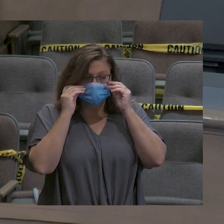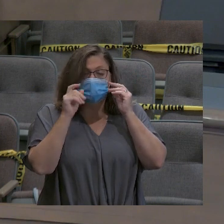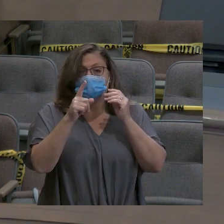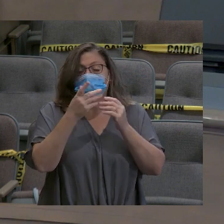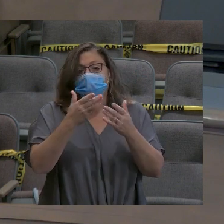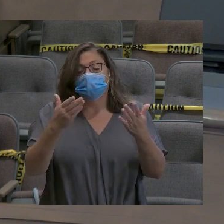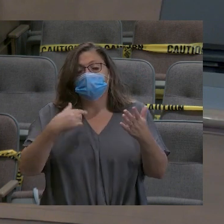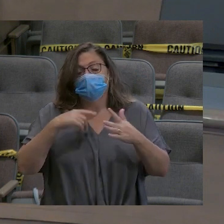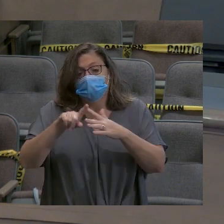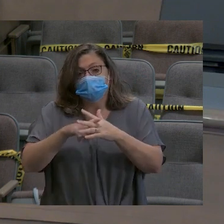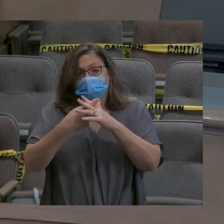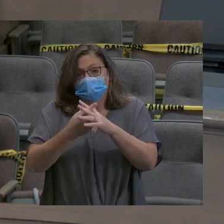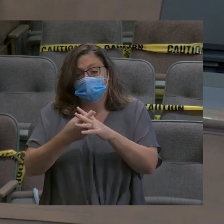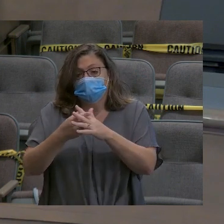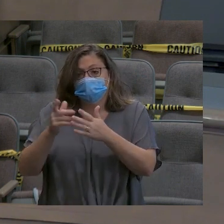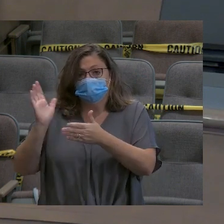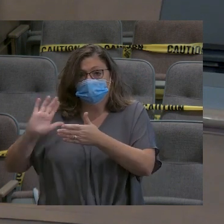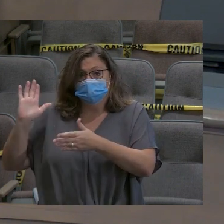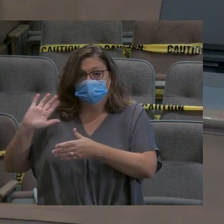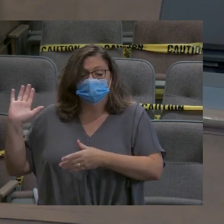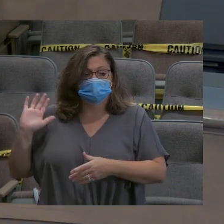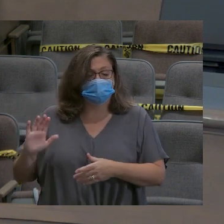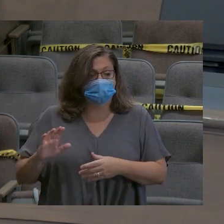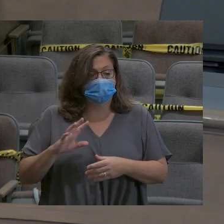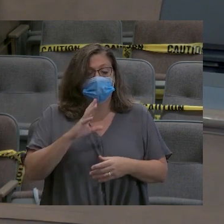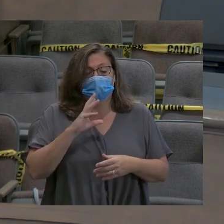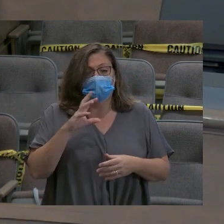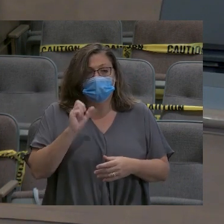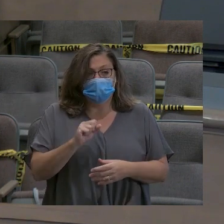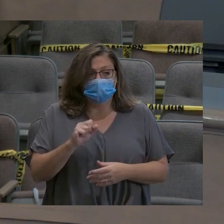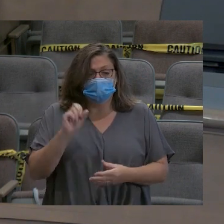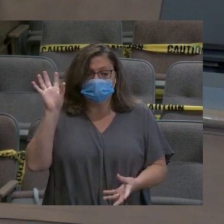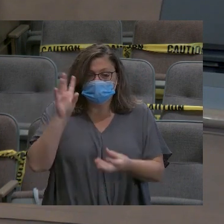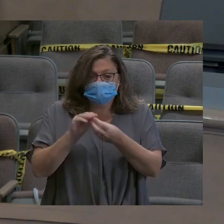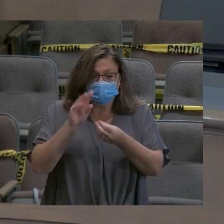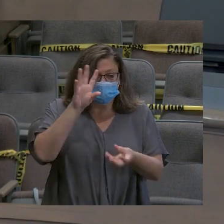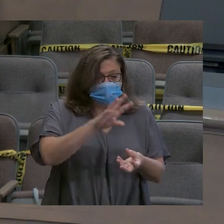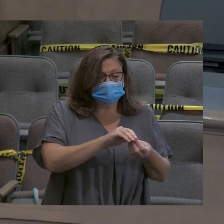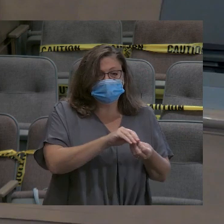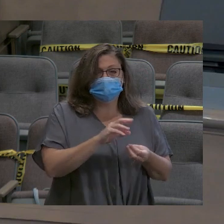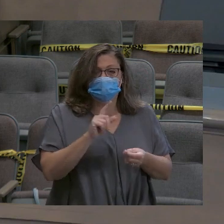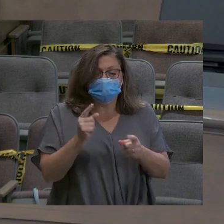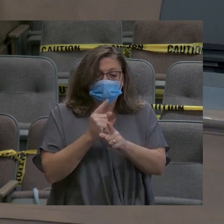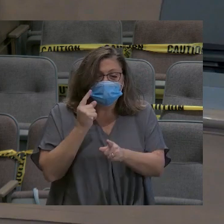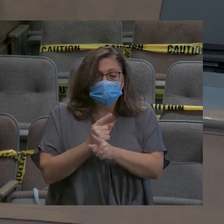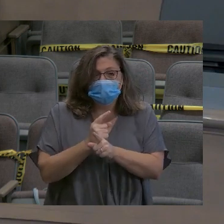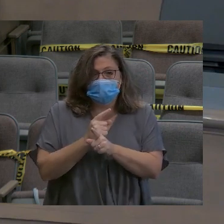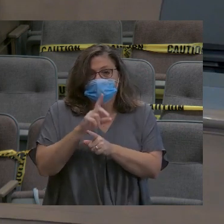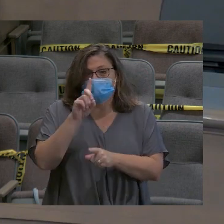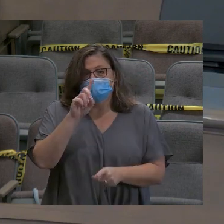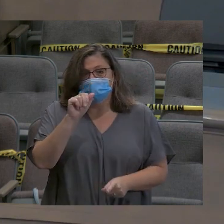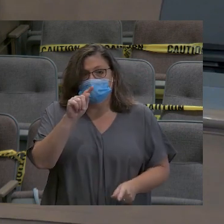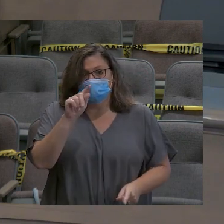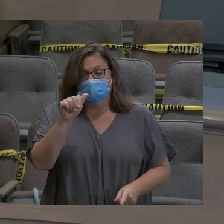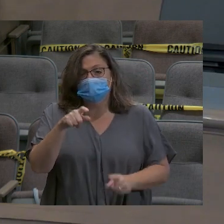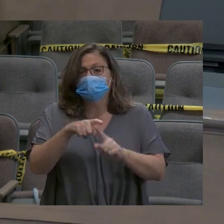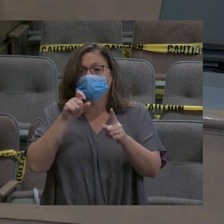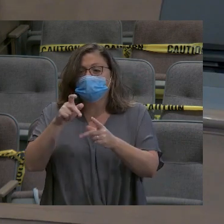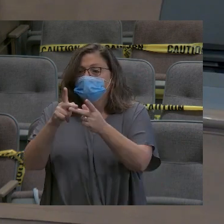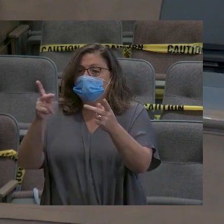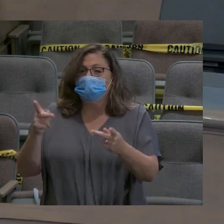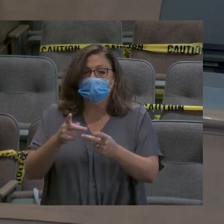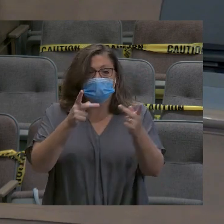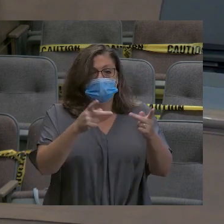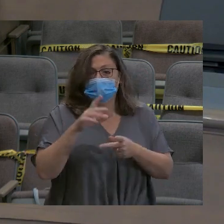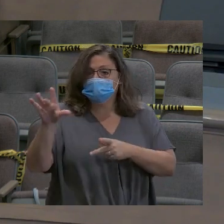on very early on in this community was compiling accurate data from all of the different data sources that we could